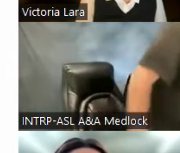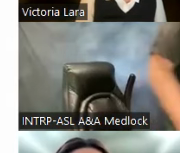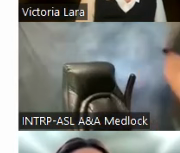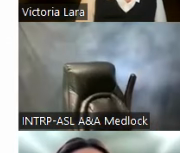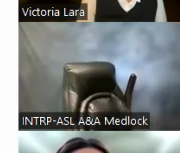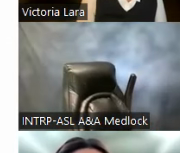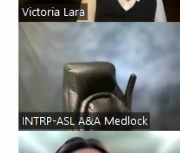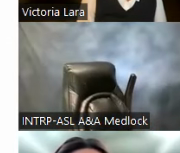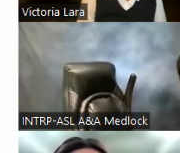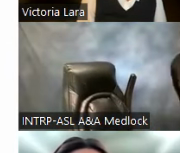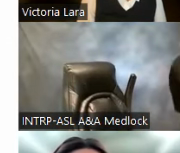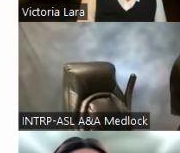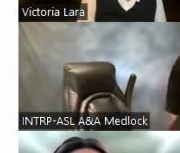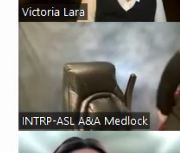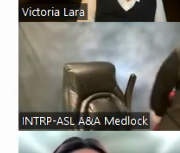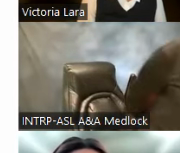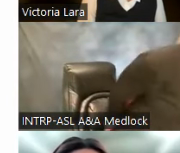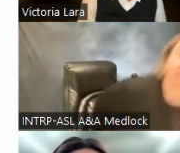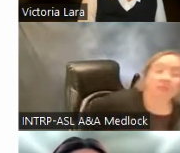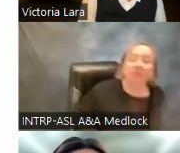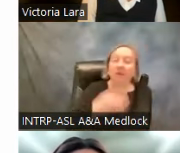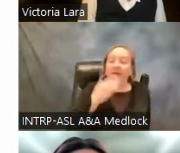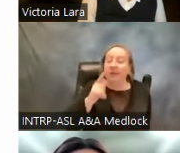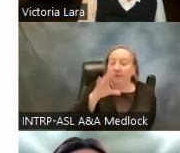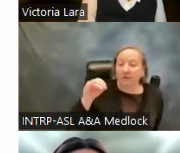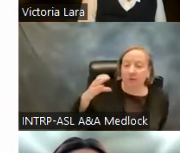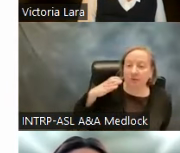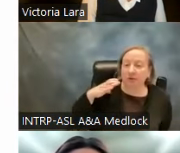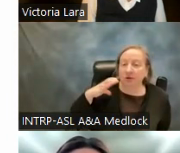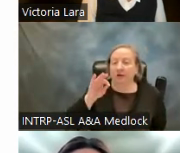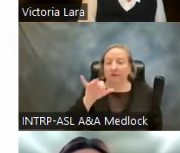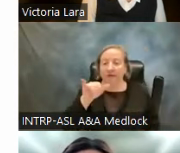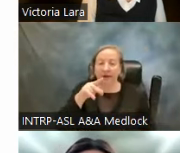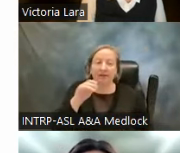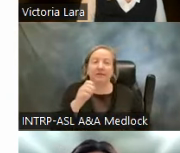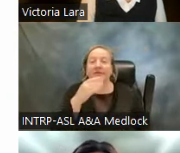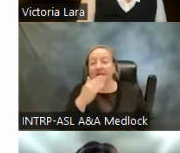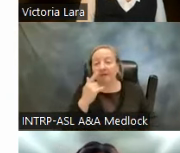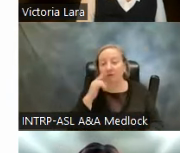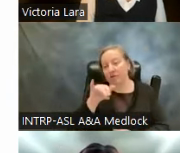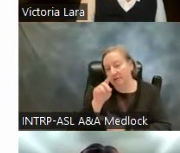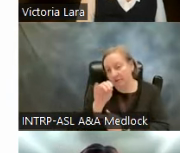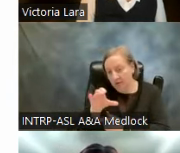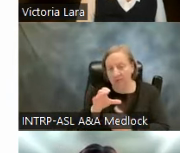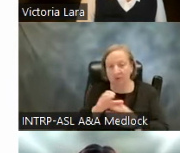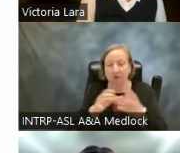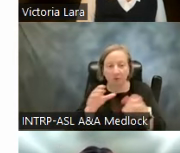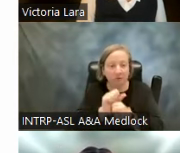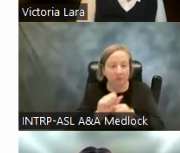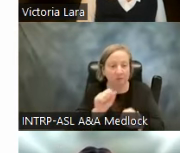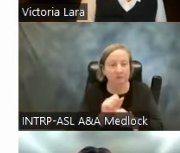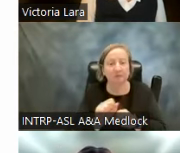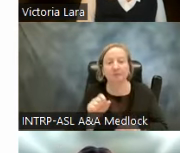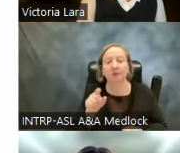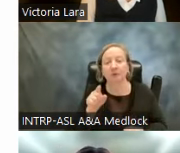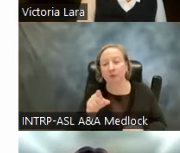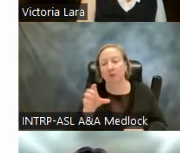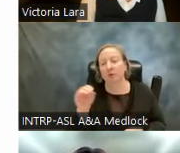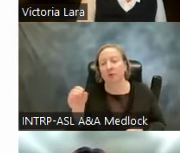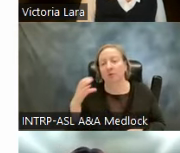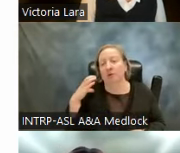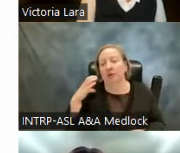Thank you, Co-Chair Faith. Thank you for the document and all the work you and Co-Chair